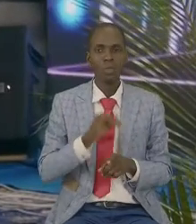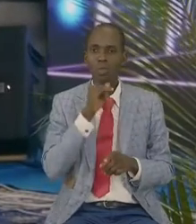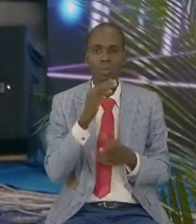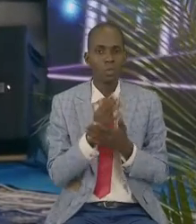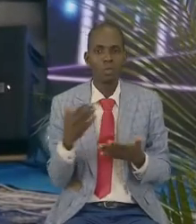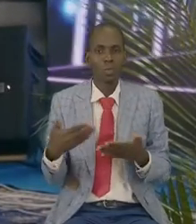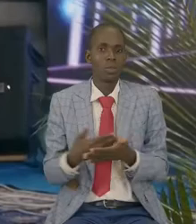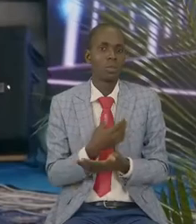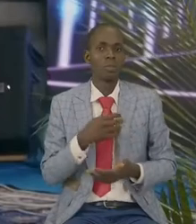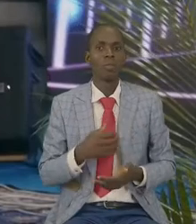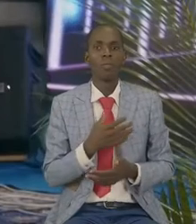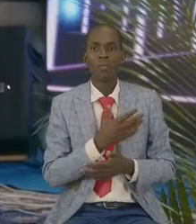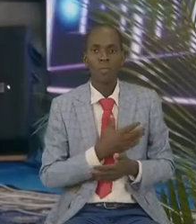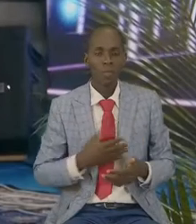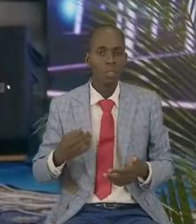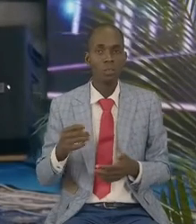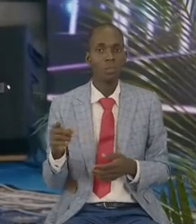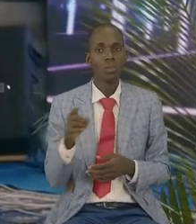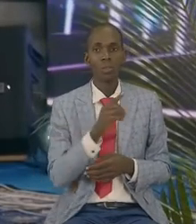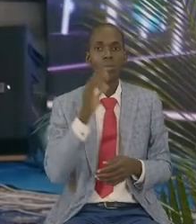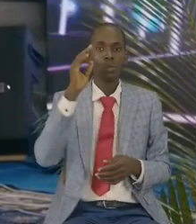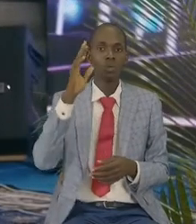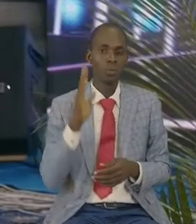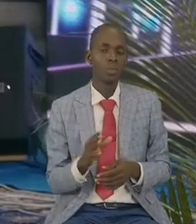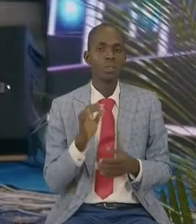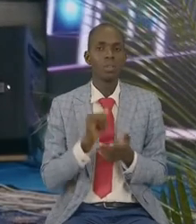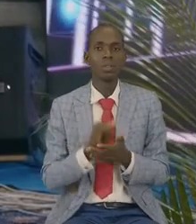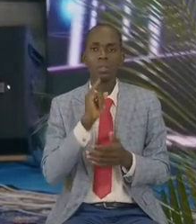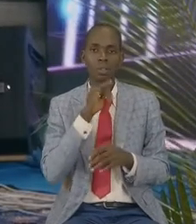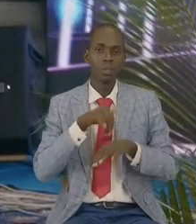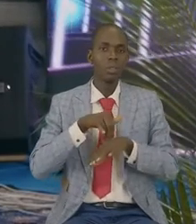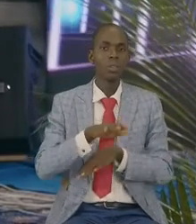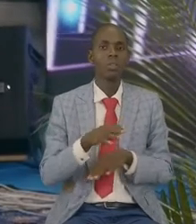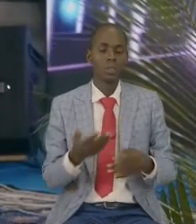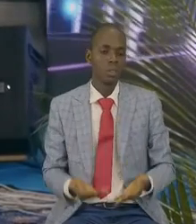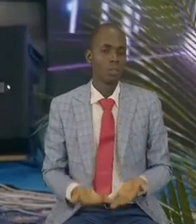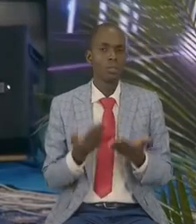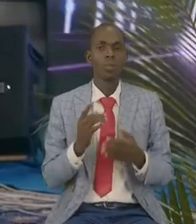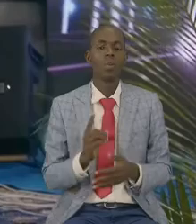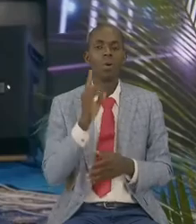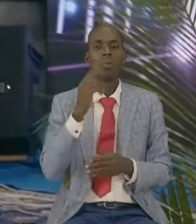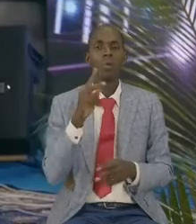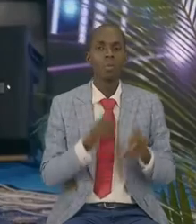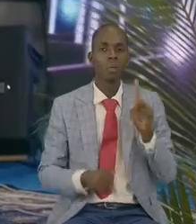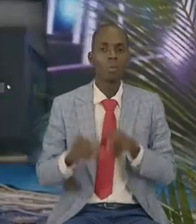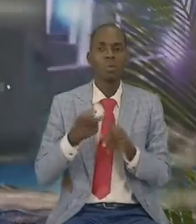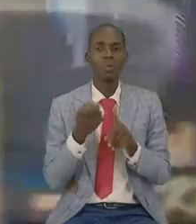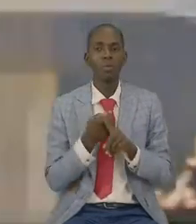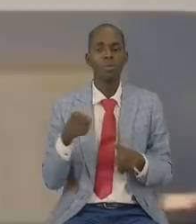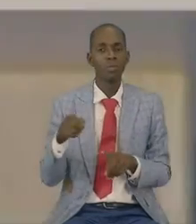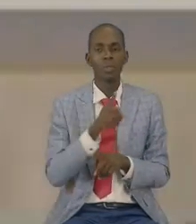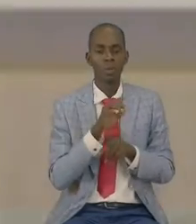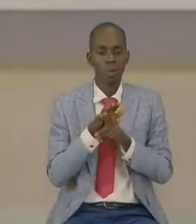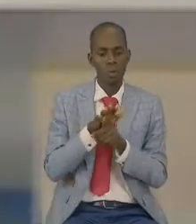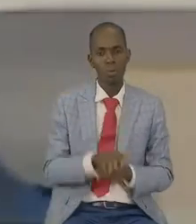And the ministers that he sent, they lifted up the people from their oppression,